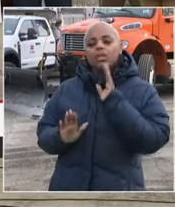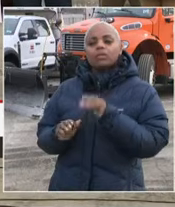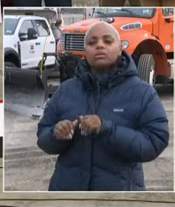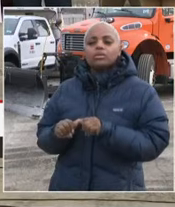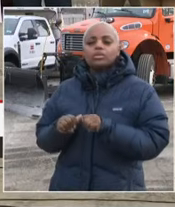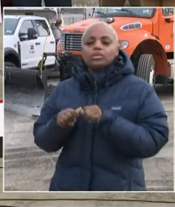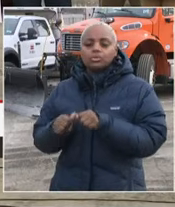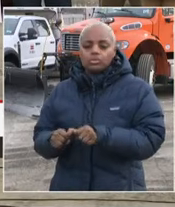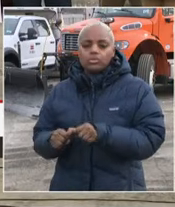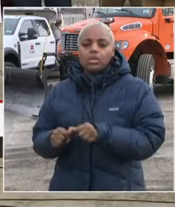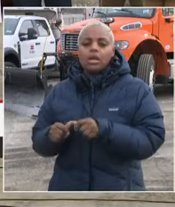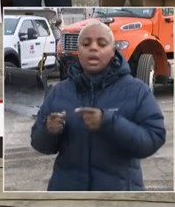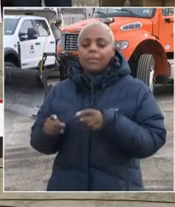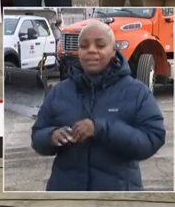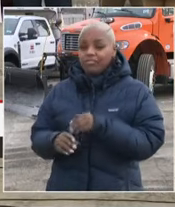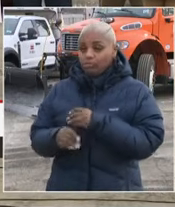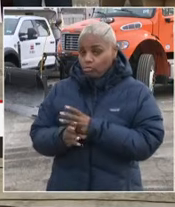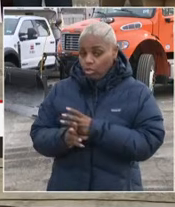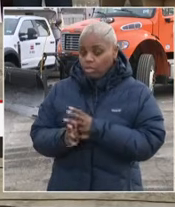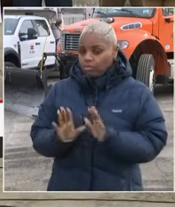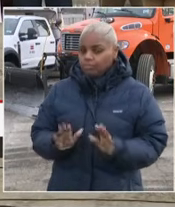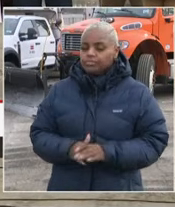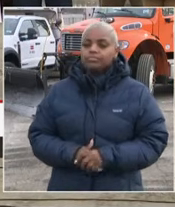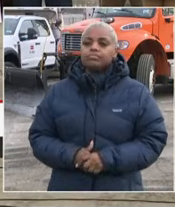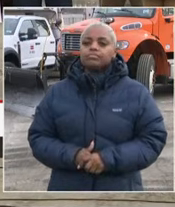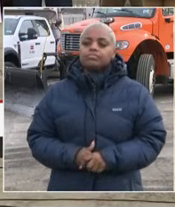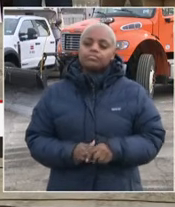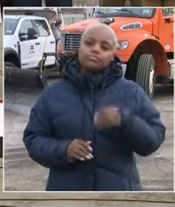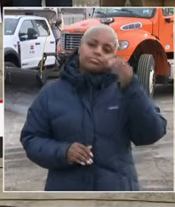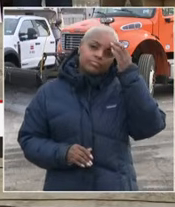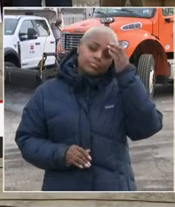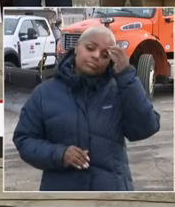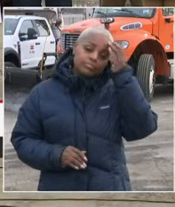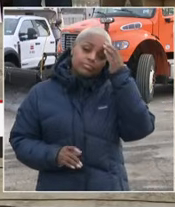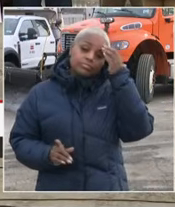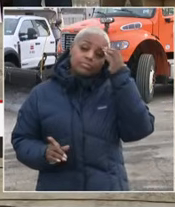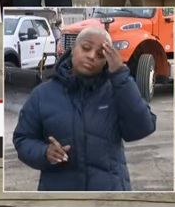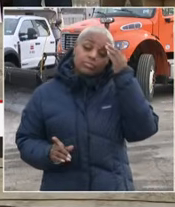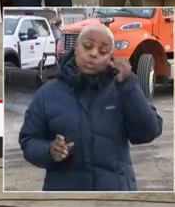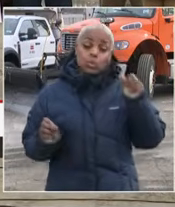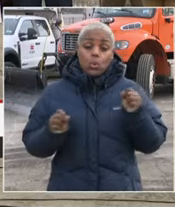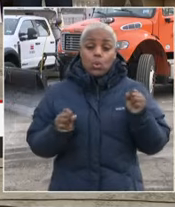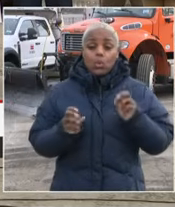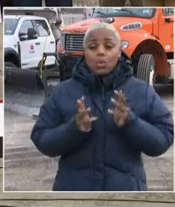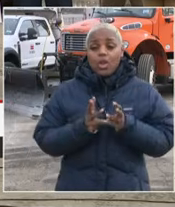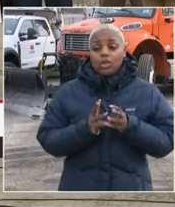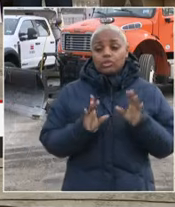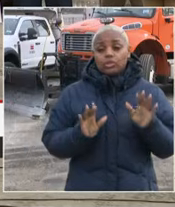you're concerned about the cold and somebody could die. As a follow-up, I did see that you're opening, I think, 8